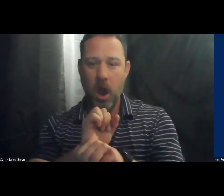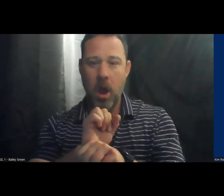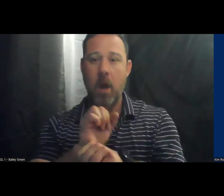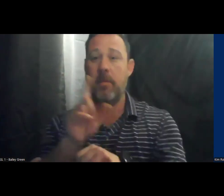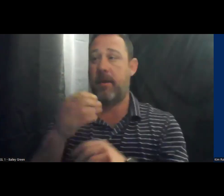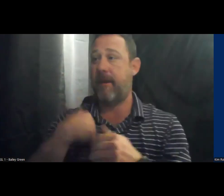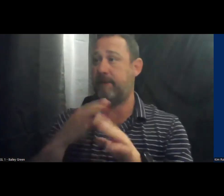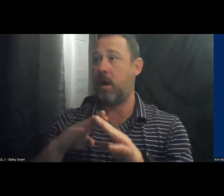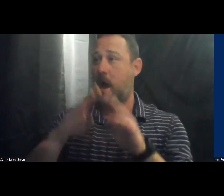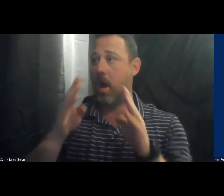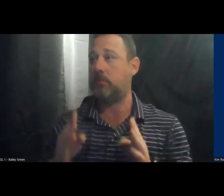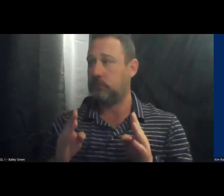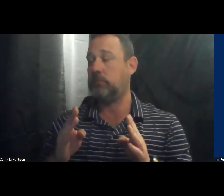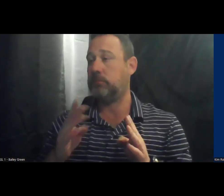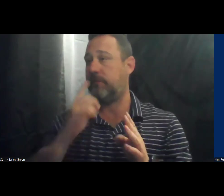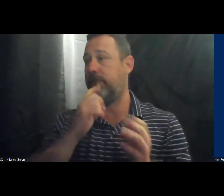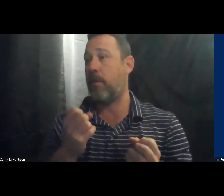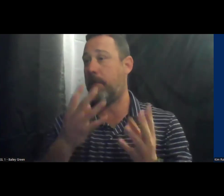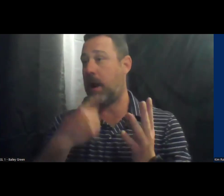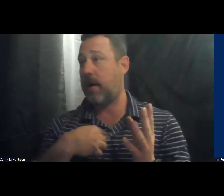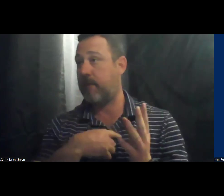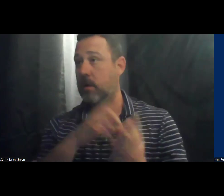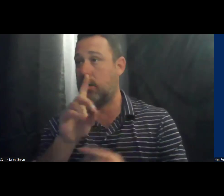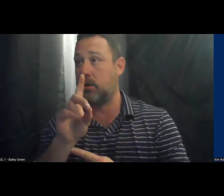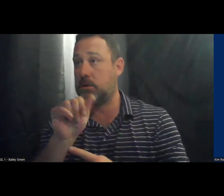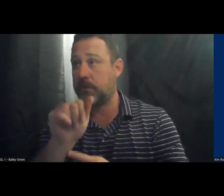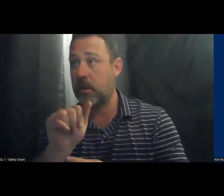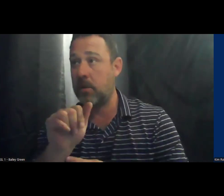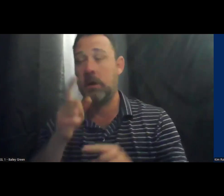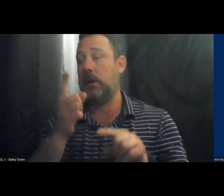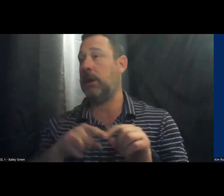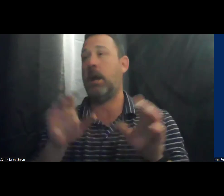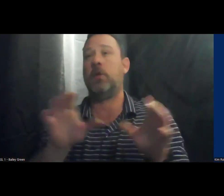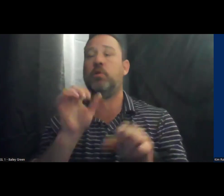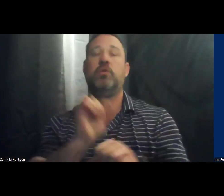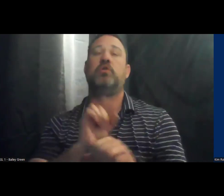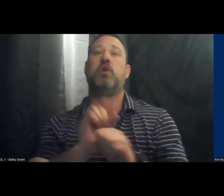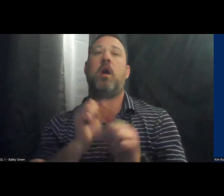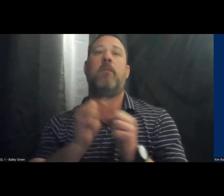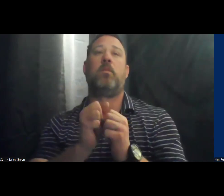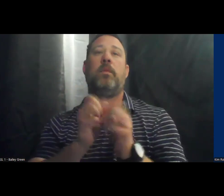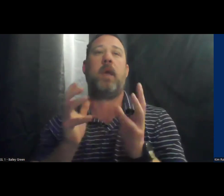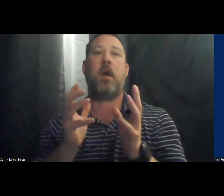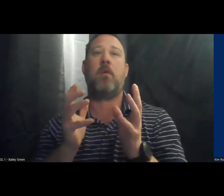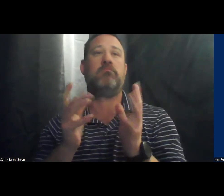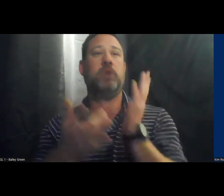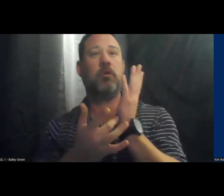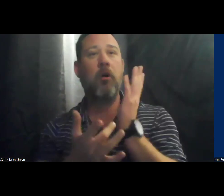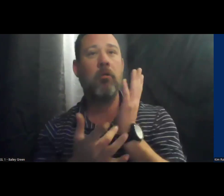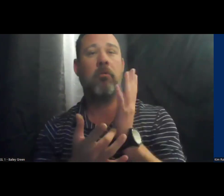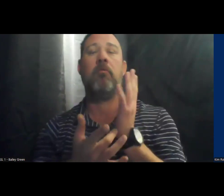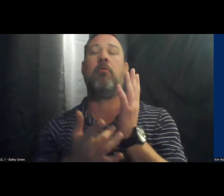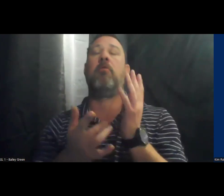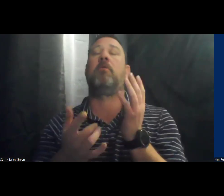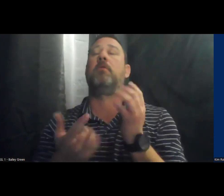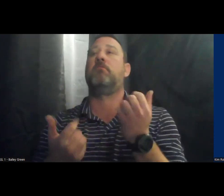a house. For many of us with disabilities, we can't do our jobs without adaptive technology, without the